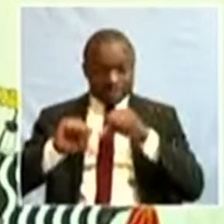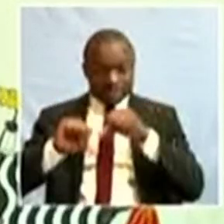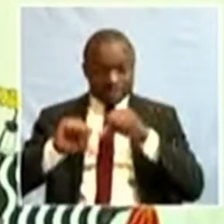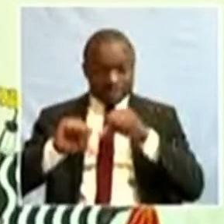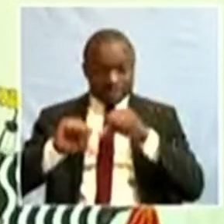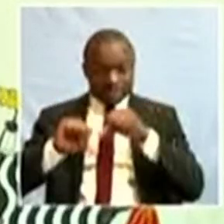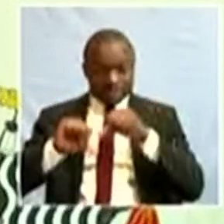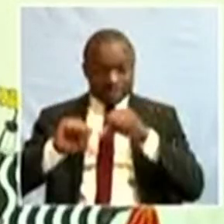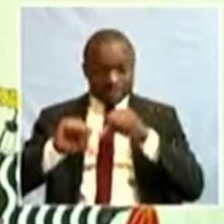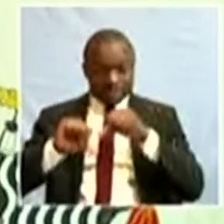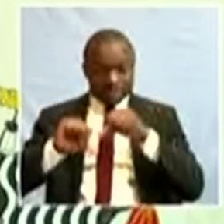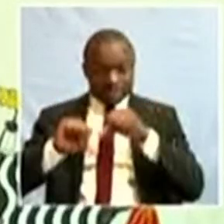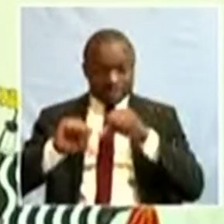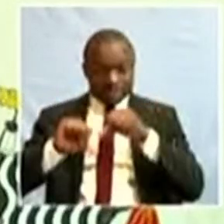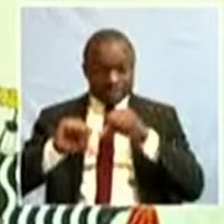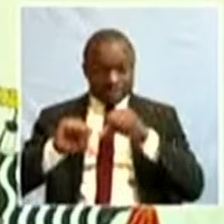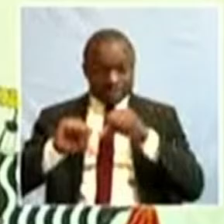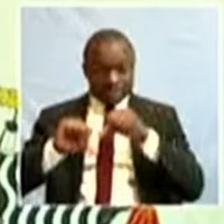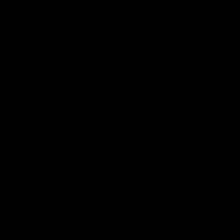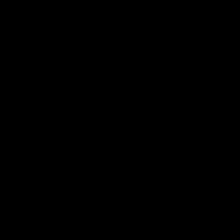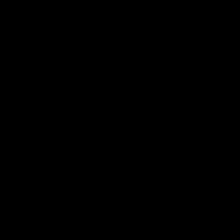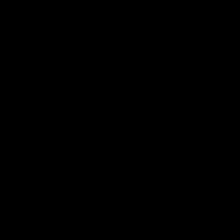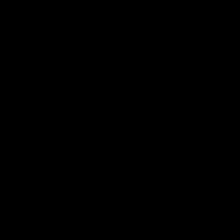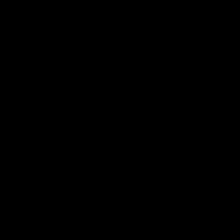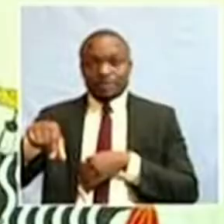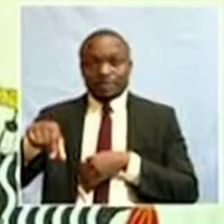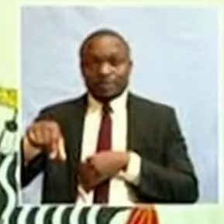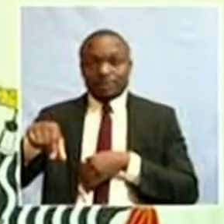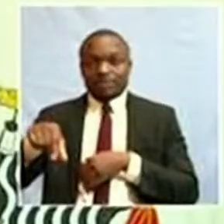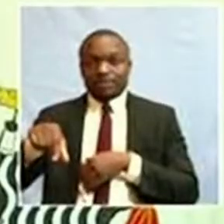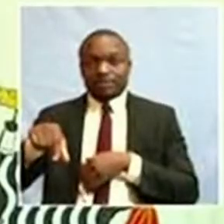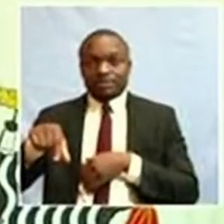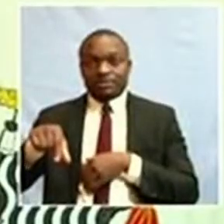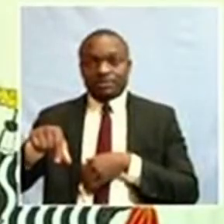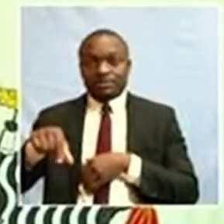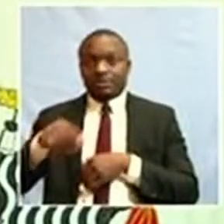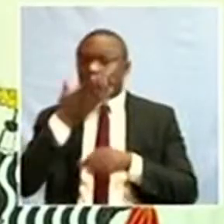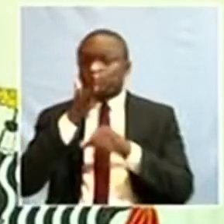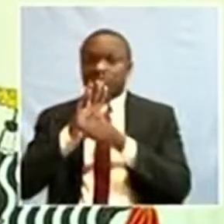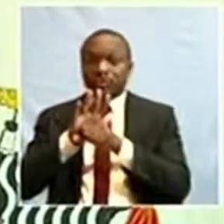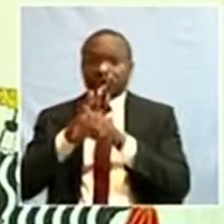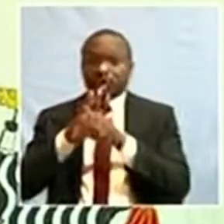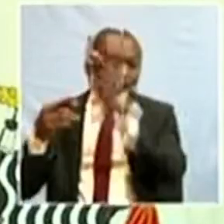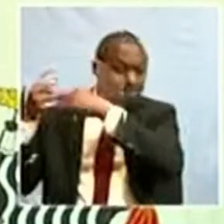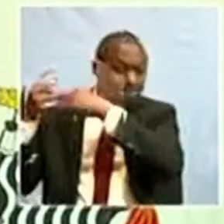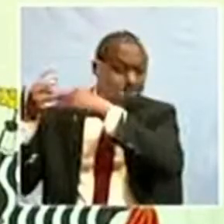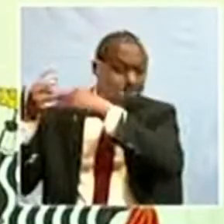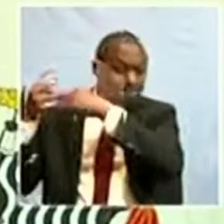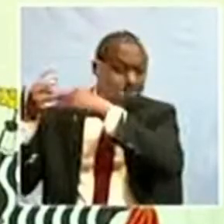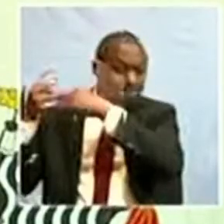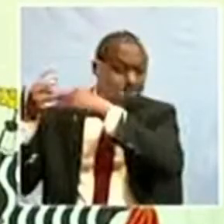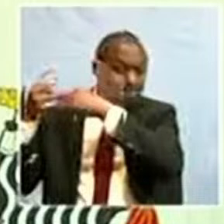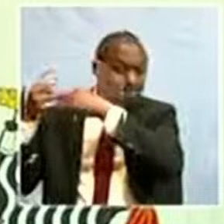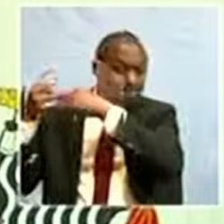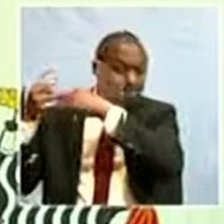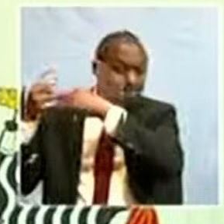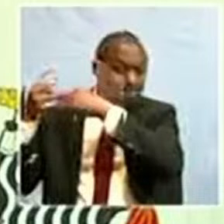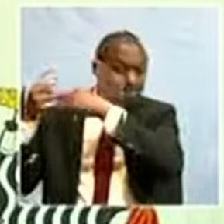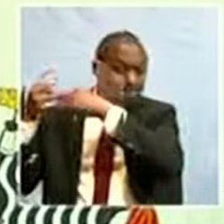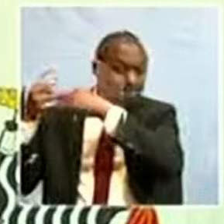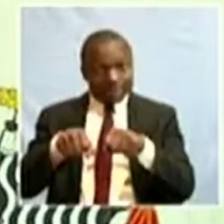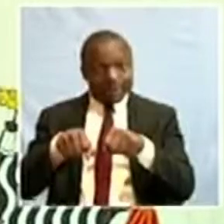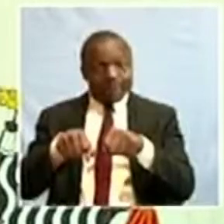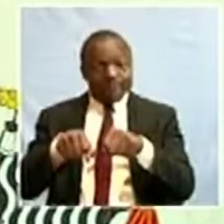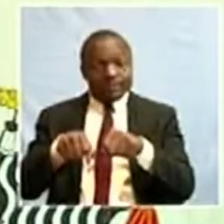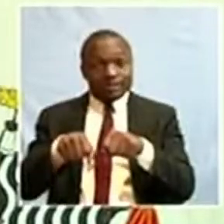also have a component of quality reviews. Okay. Yes, this review or